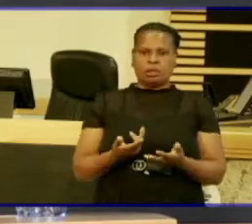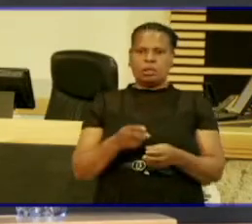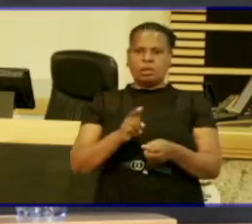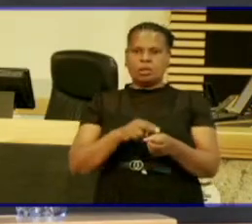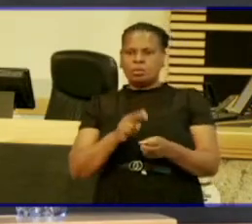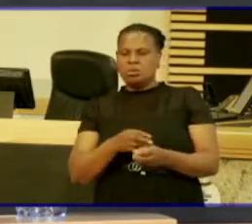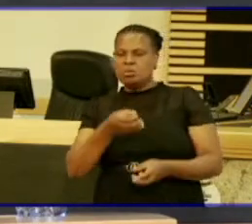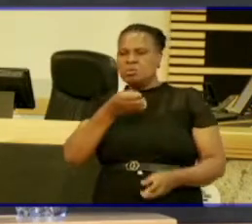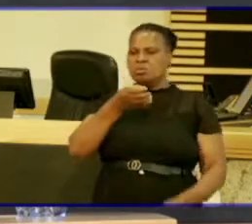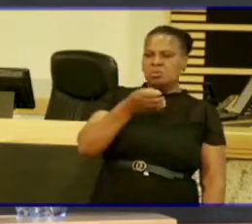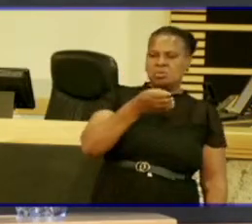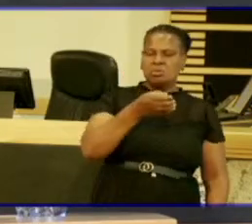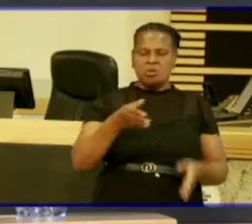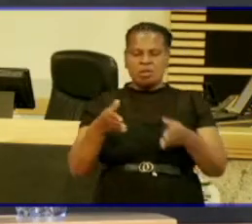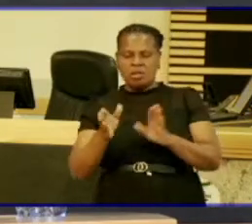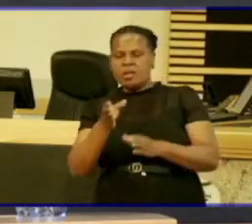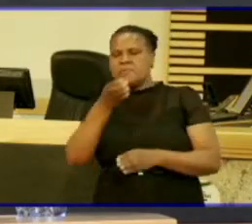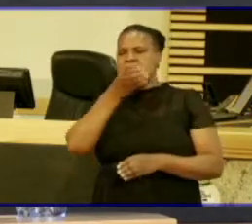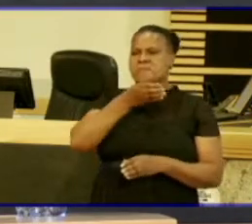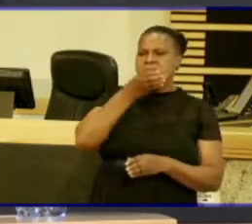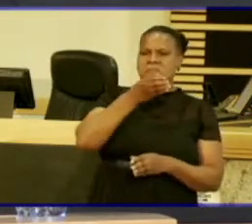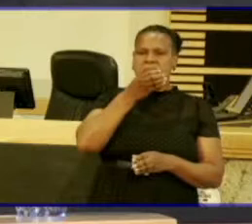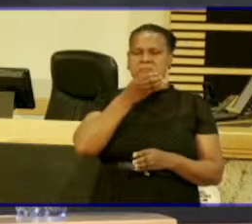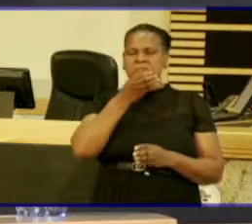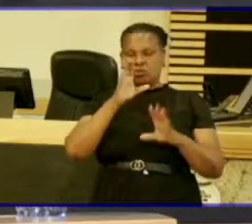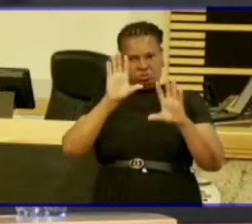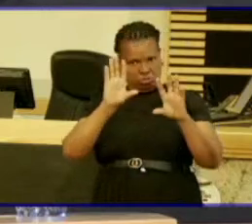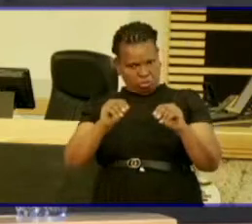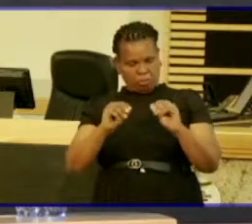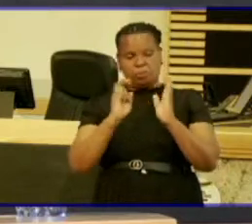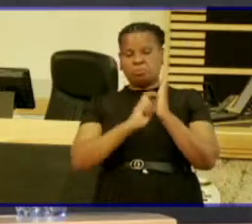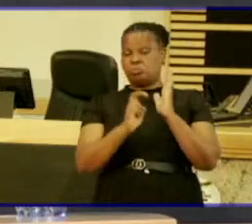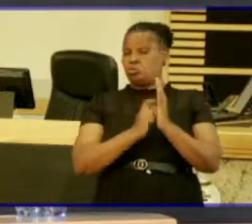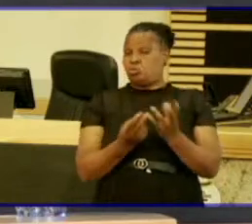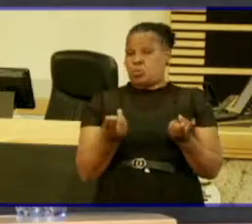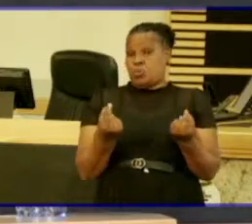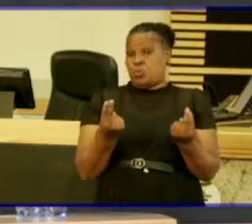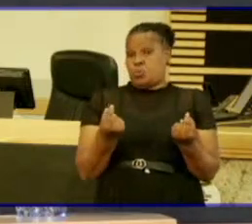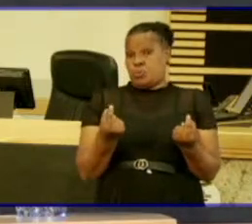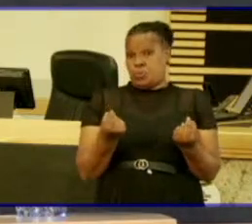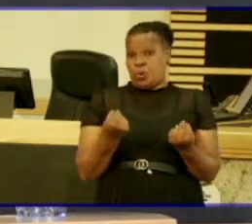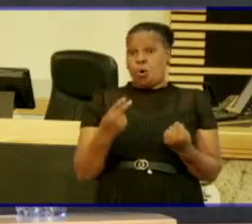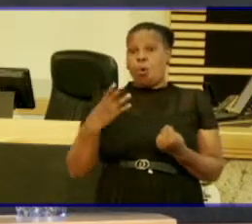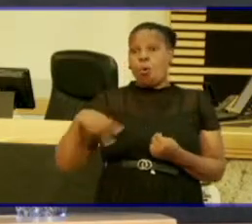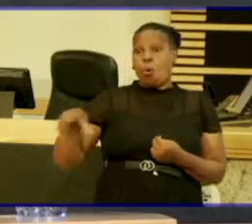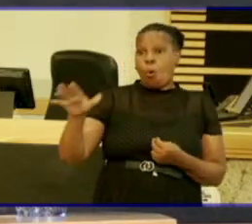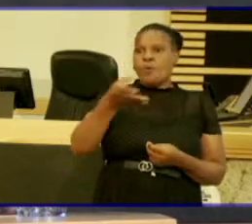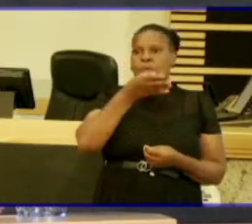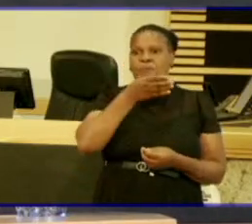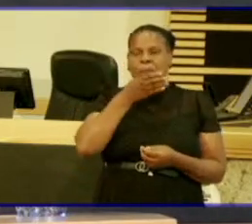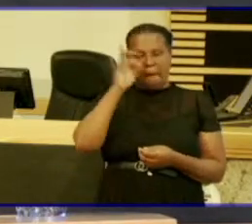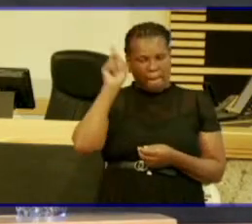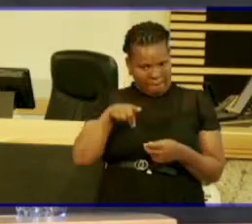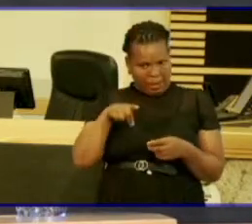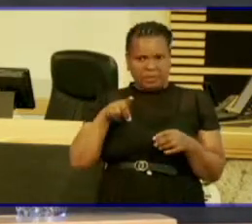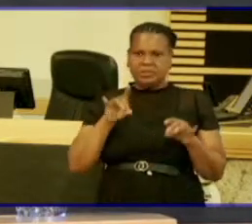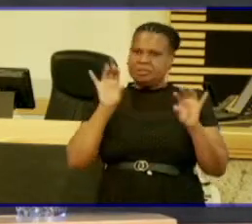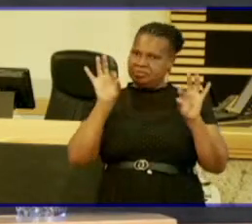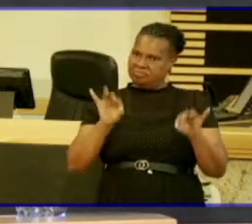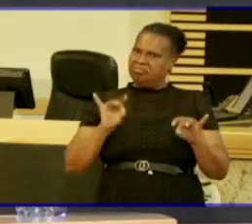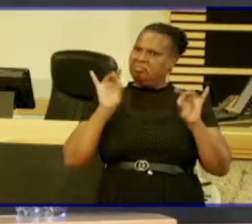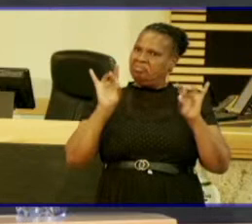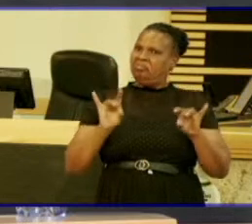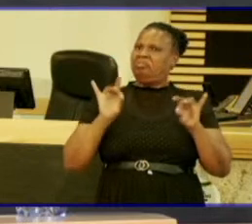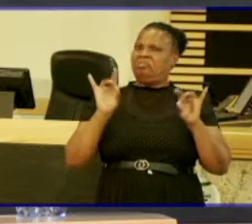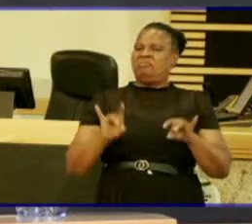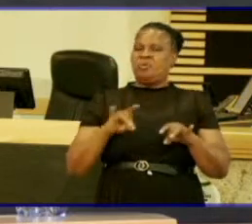ephethe utywala ehambe busele esithubeni lo mthetho omtsha wenzelwe ngokuba wonke umuntu oselutywala uzaba linene nenenekazi